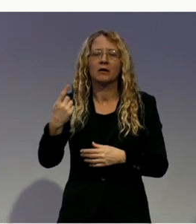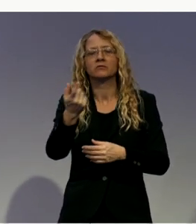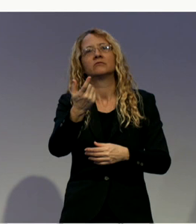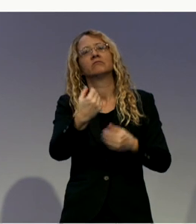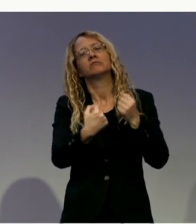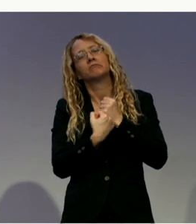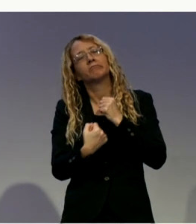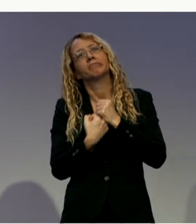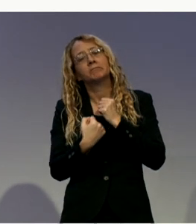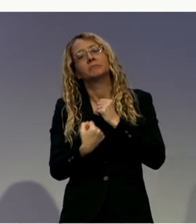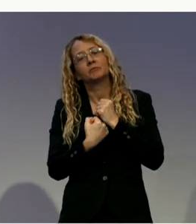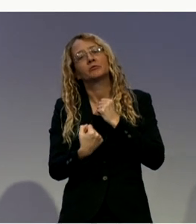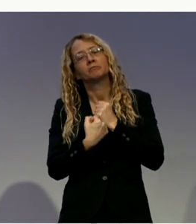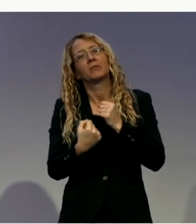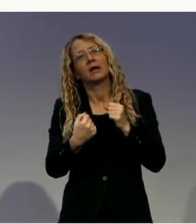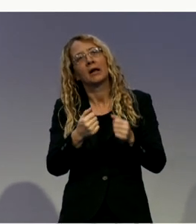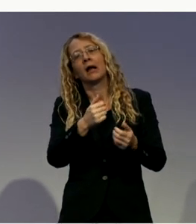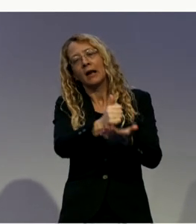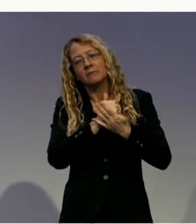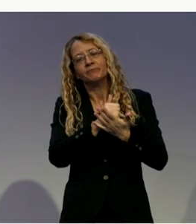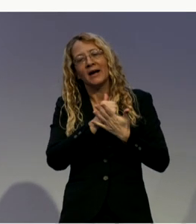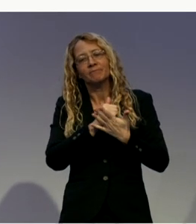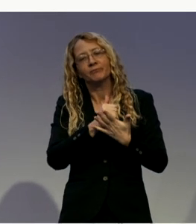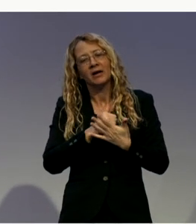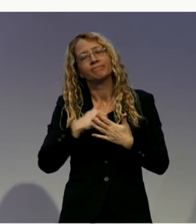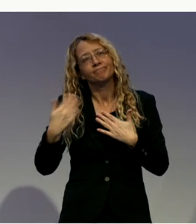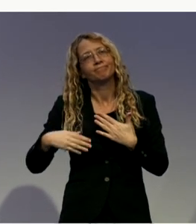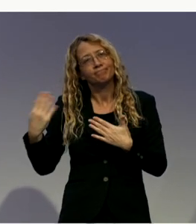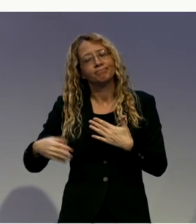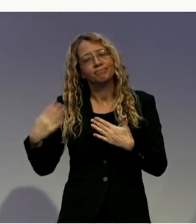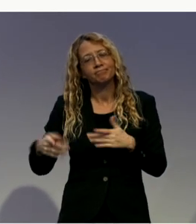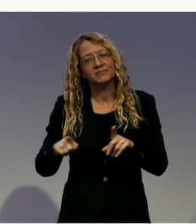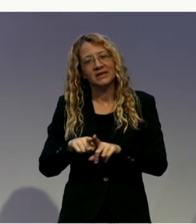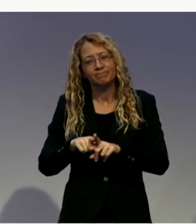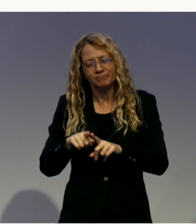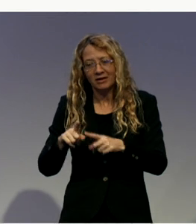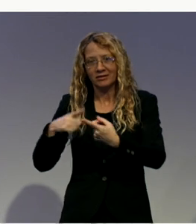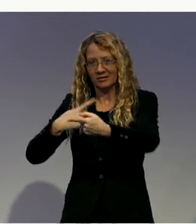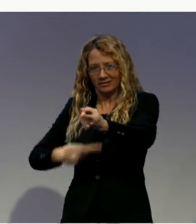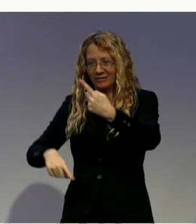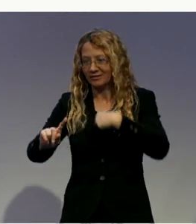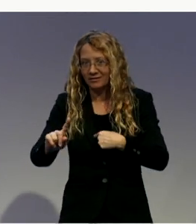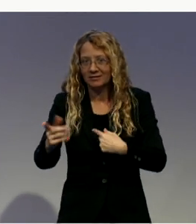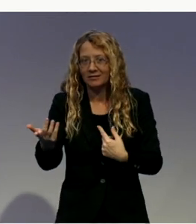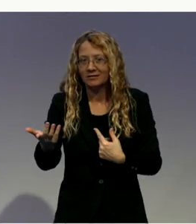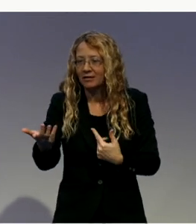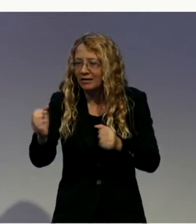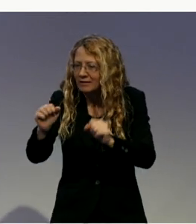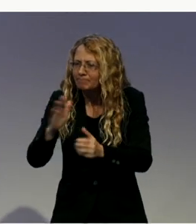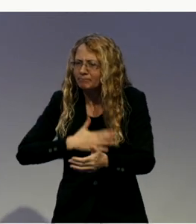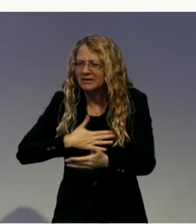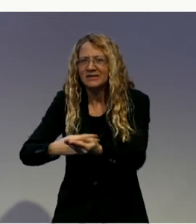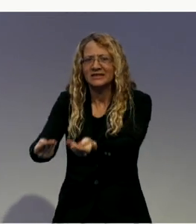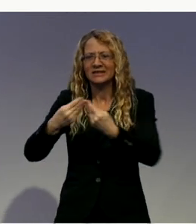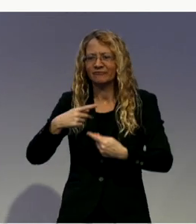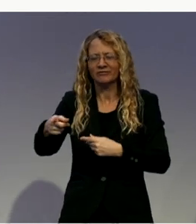to be helped all the time. So when I come and tell them, what are you going to offer to us? It's like